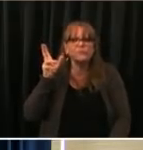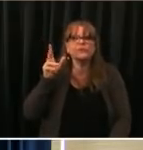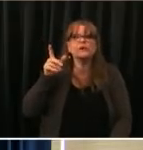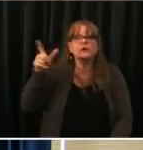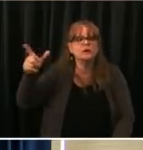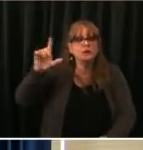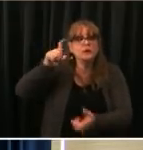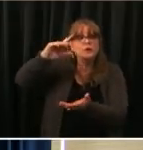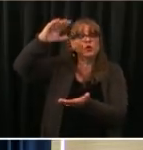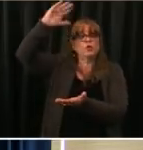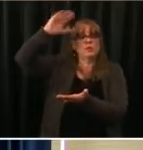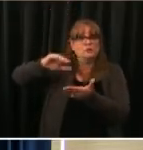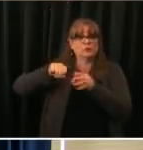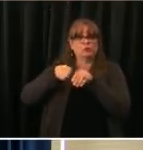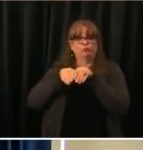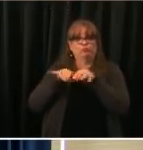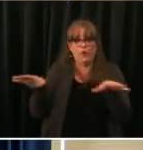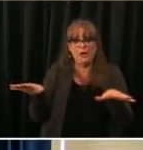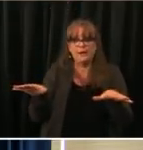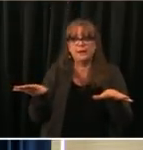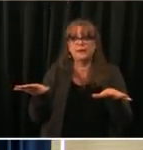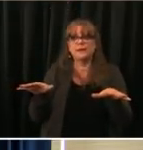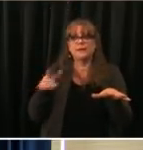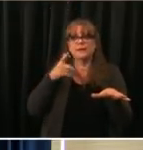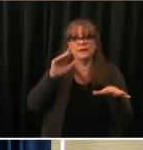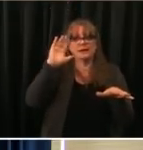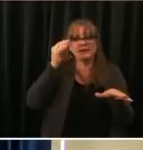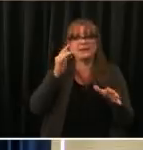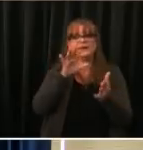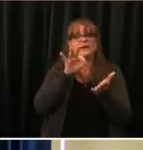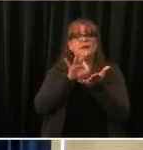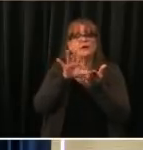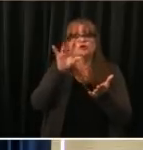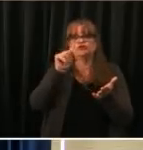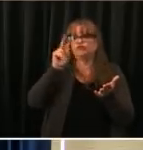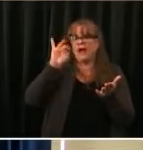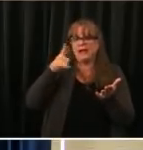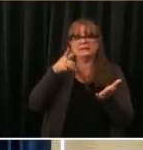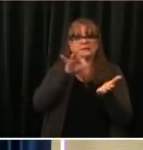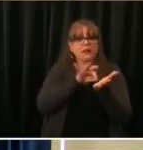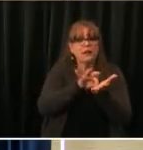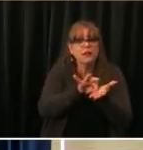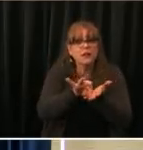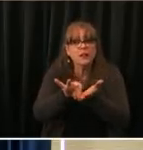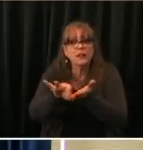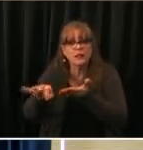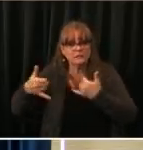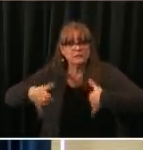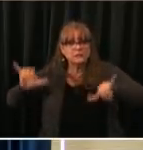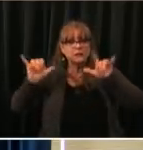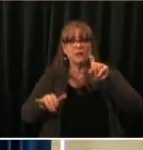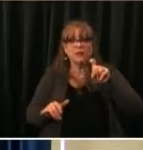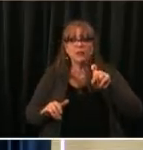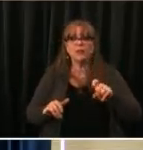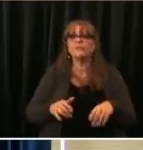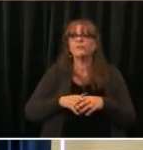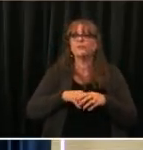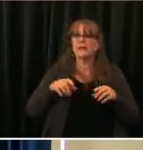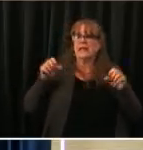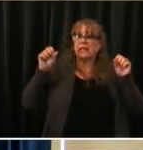is contact tracing still a priority for the state? And if so, are state officials able to glean anything about what